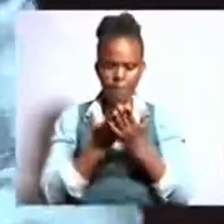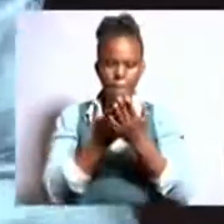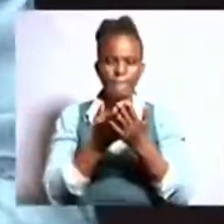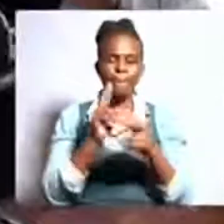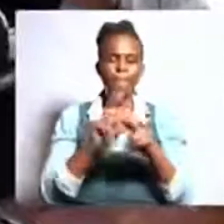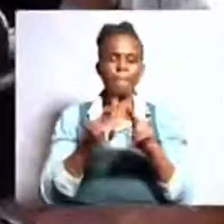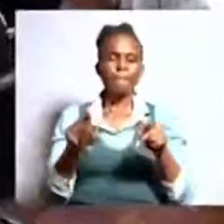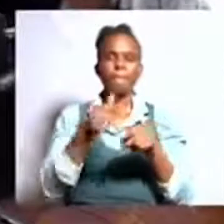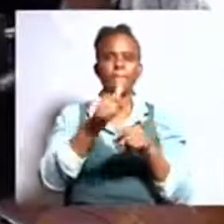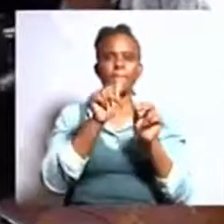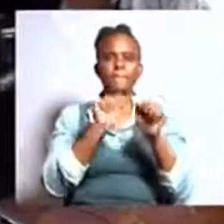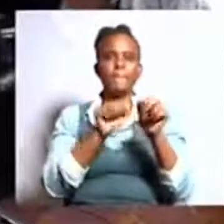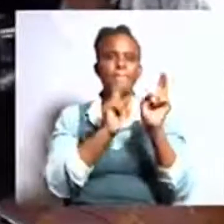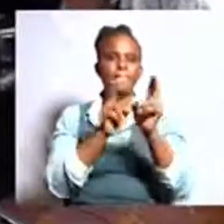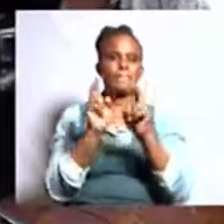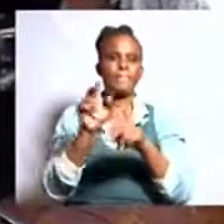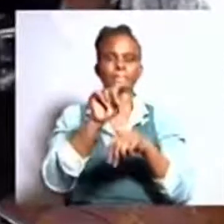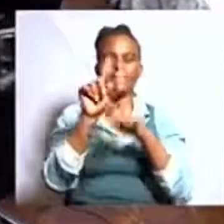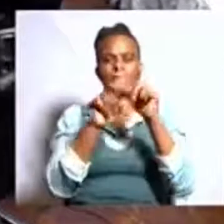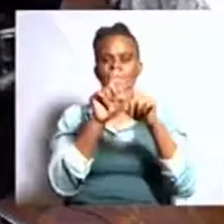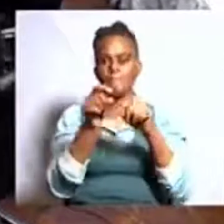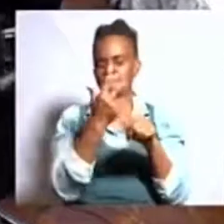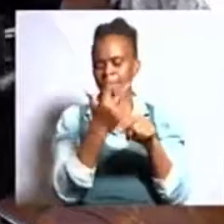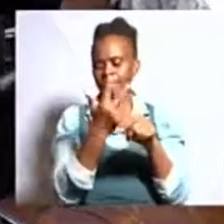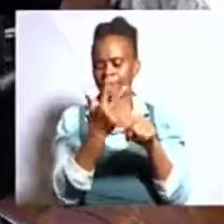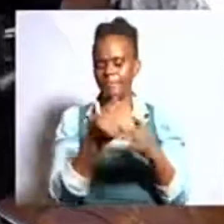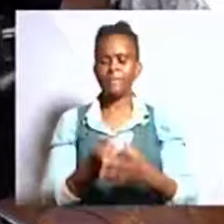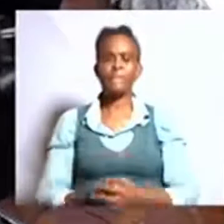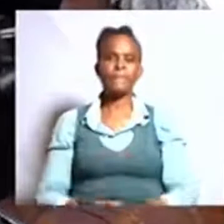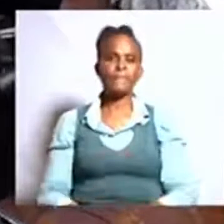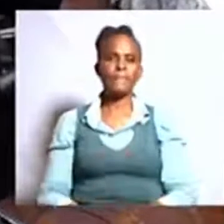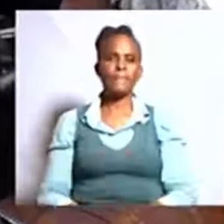you can respond to the 3 questions.